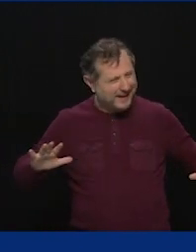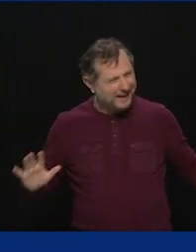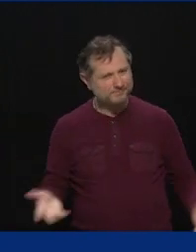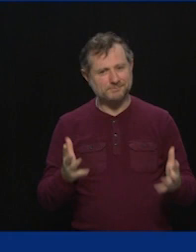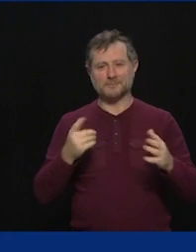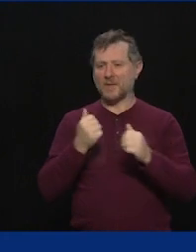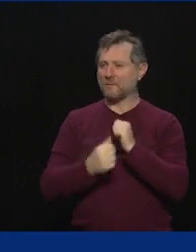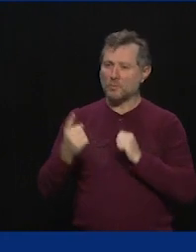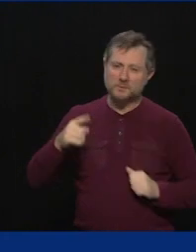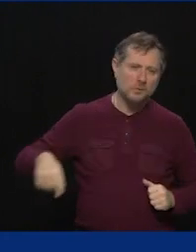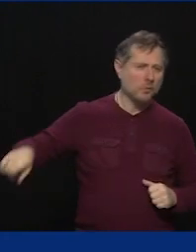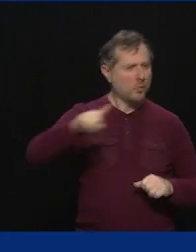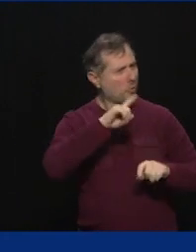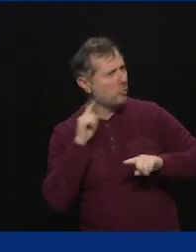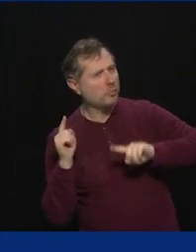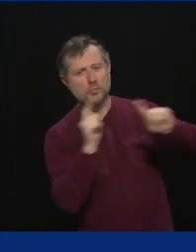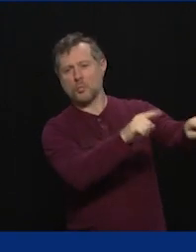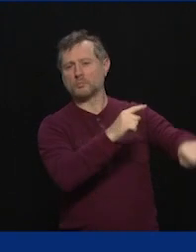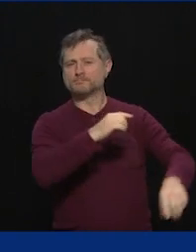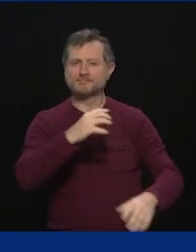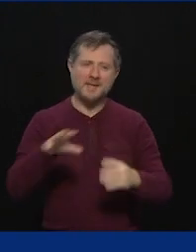that conversation today as well.